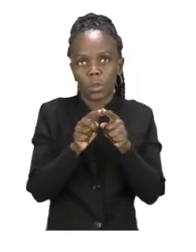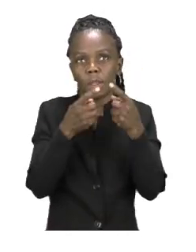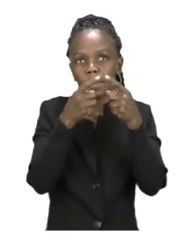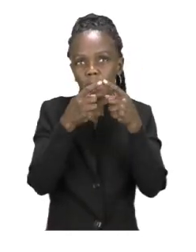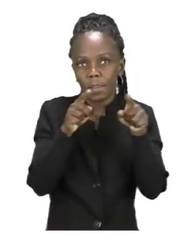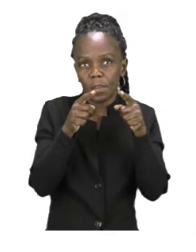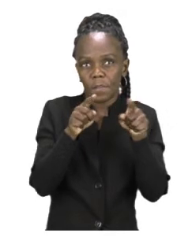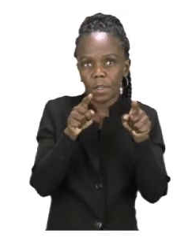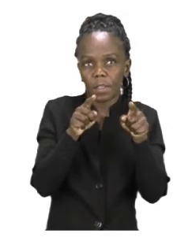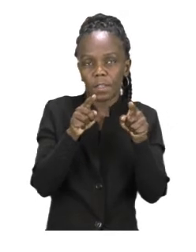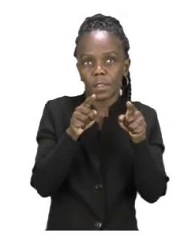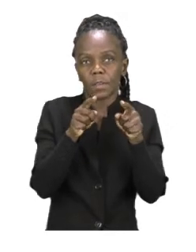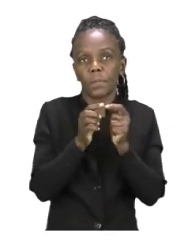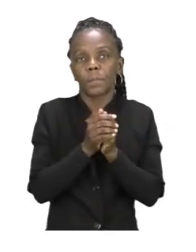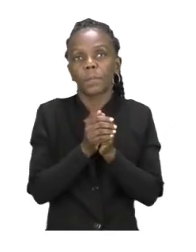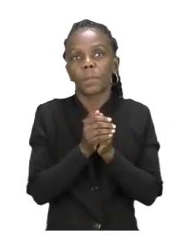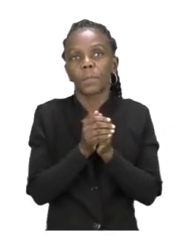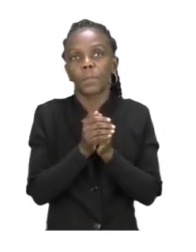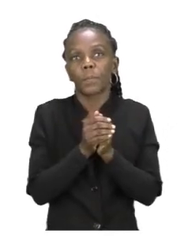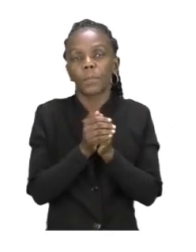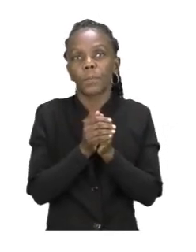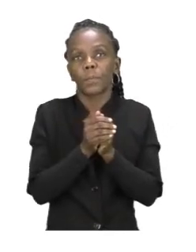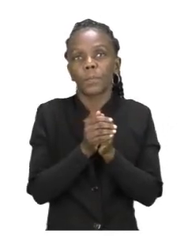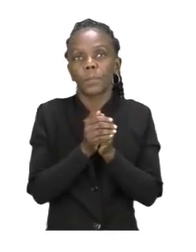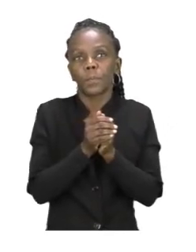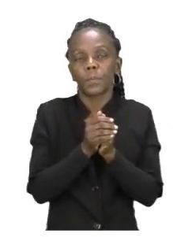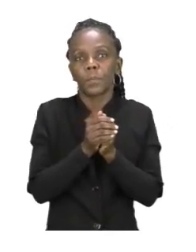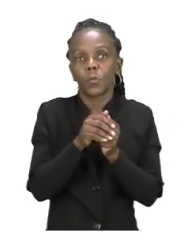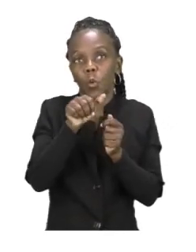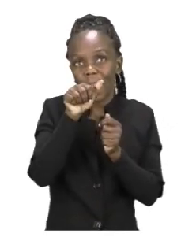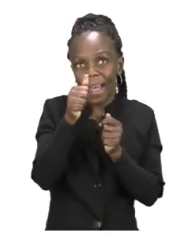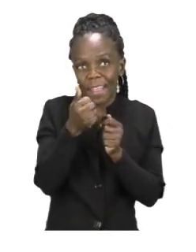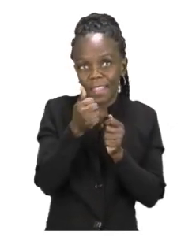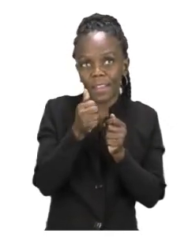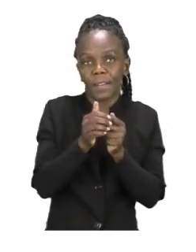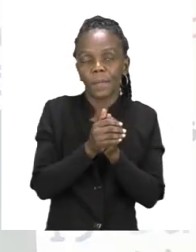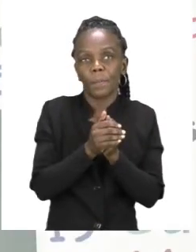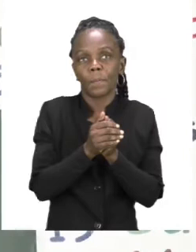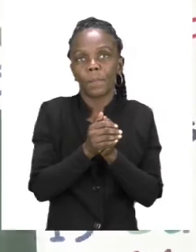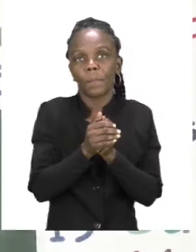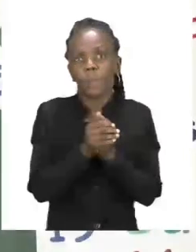shapes, and let me explain why. Let's take a look at the board.